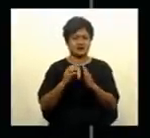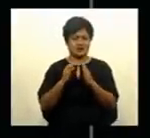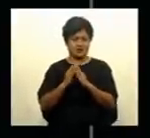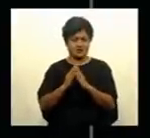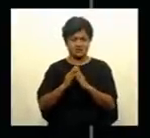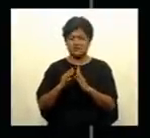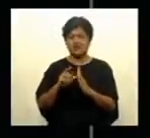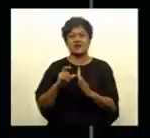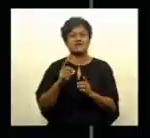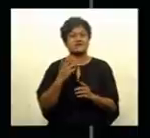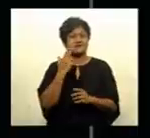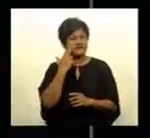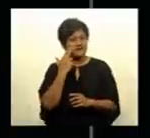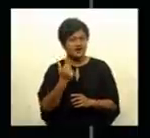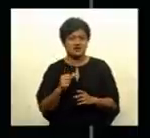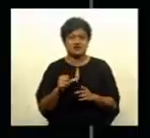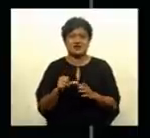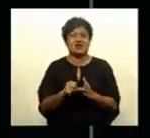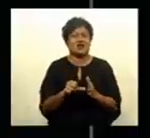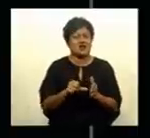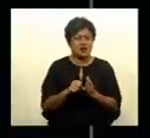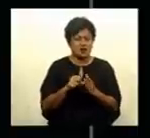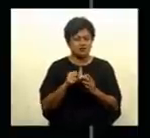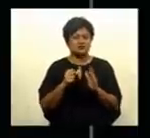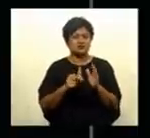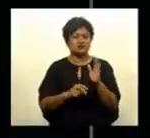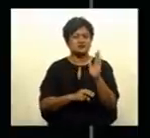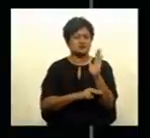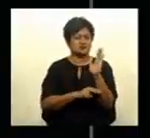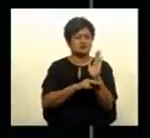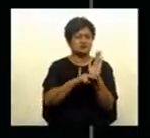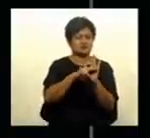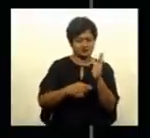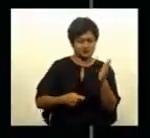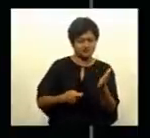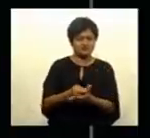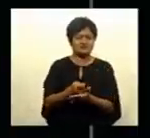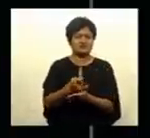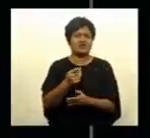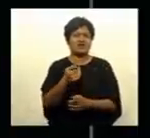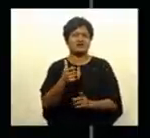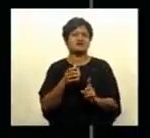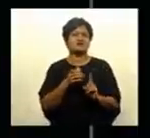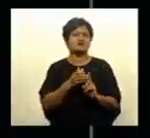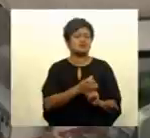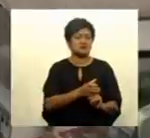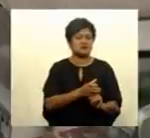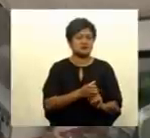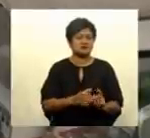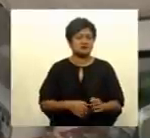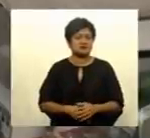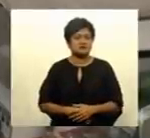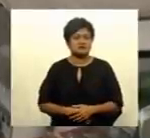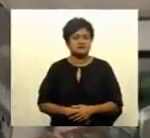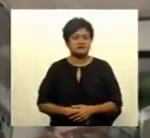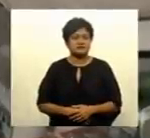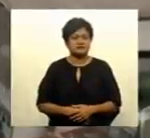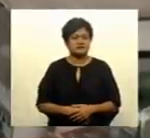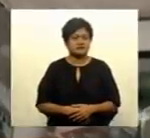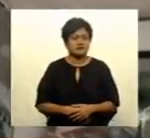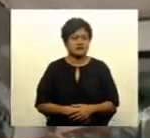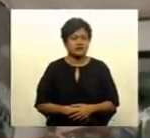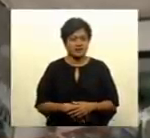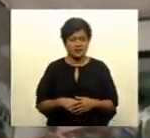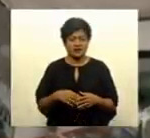difficult to pay for hotel accommodations after their quarantine. Kritika Kumar reports. The Bayshore Real